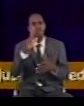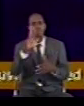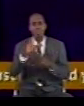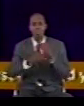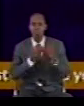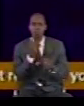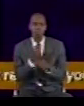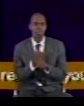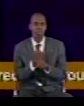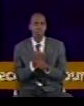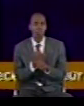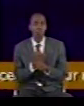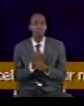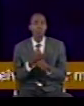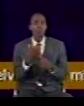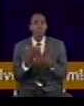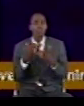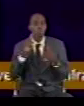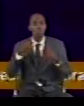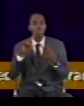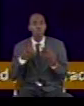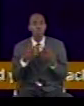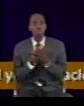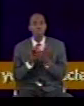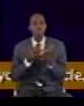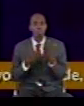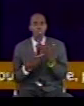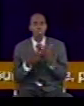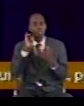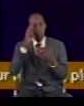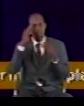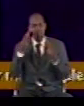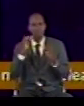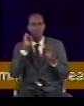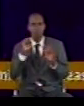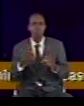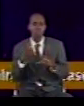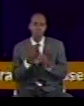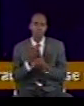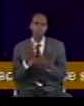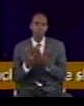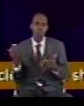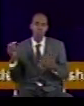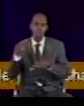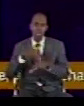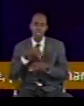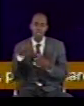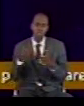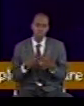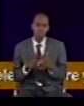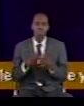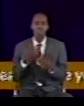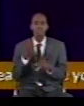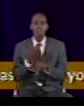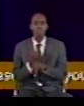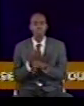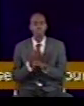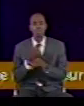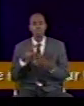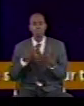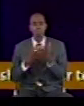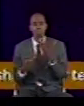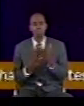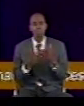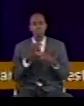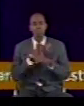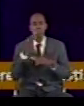said, before going to that crusade, I must get something in this Ibadan crusade. Total freedom. I must be free.